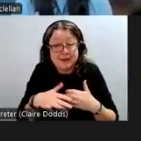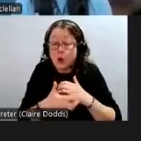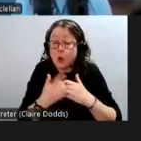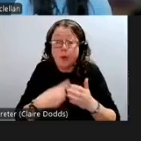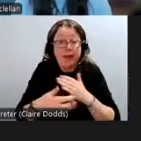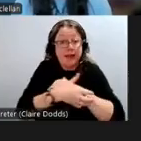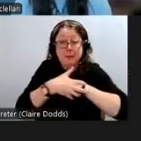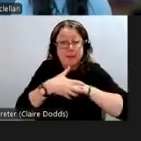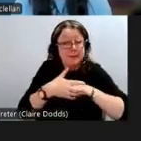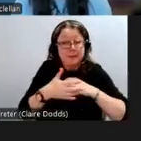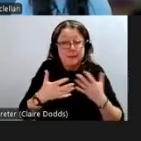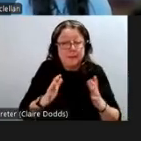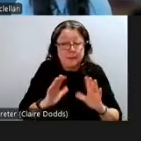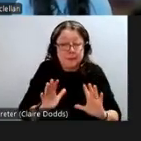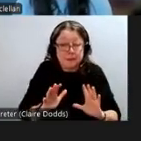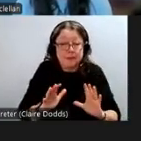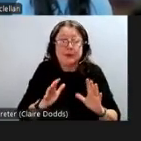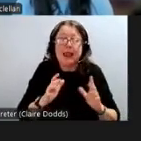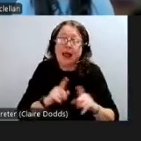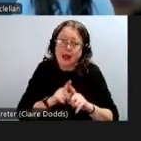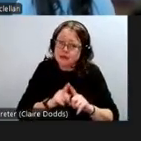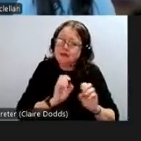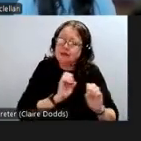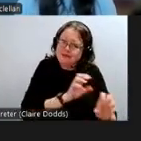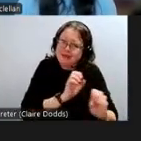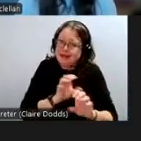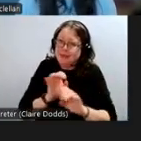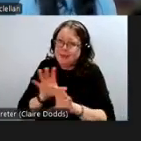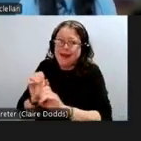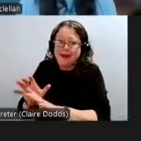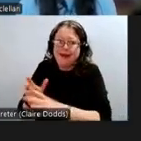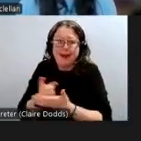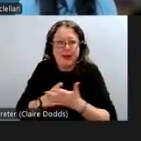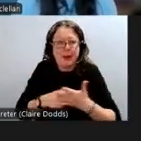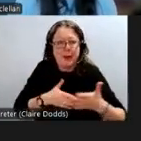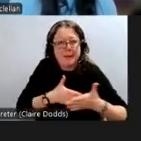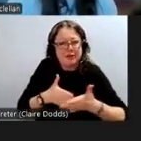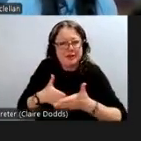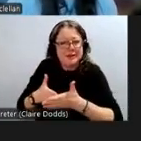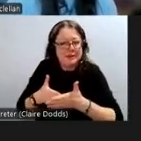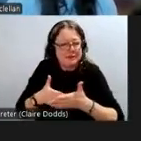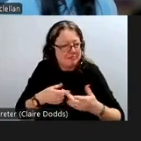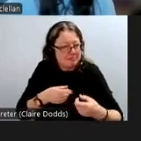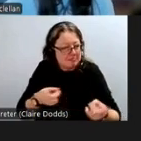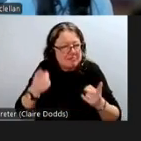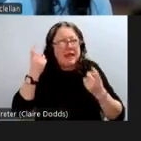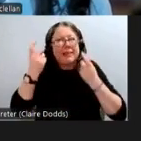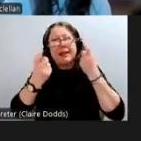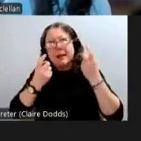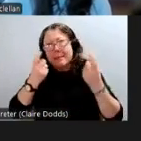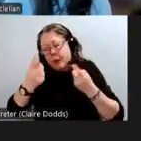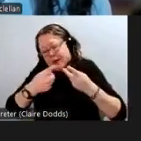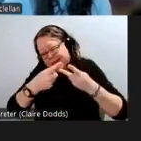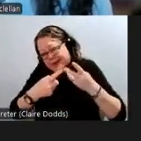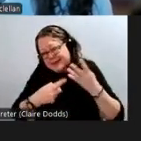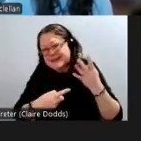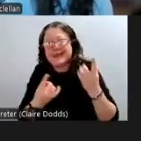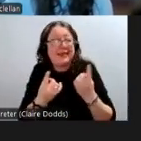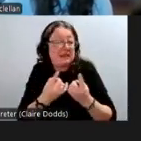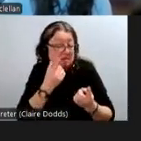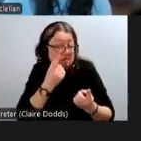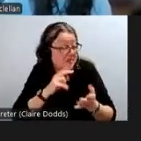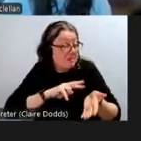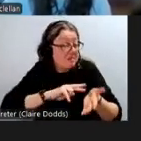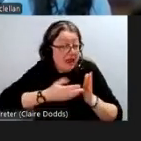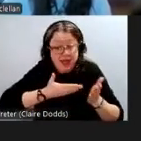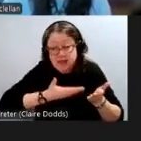also feedback around what the barriers are and what some of the considerations they might want to think about or plan for in the future